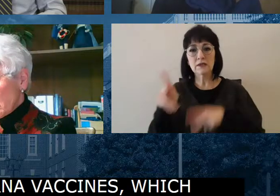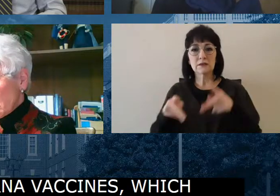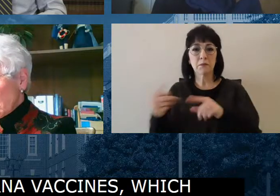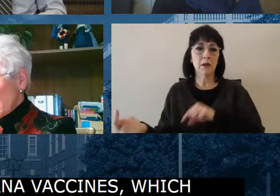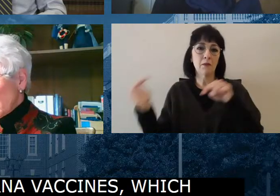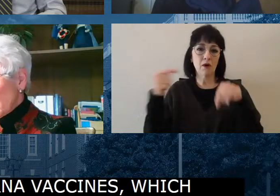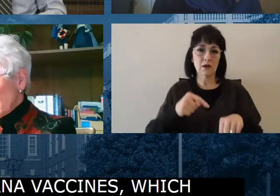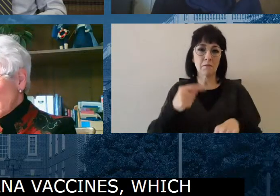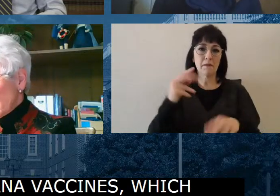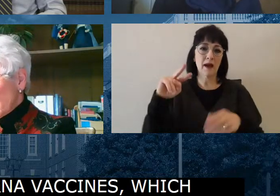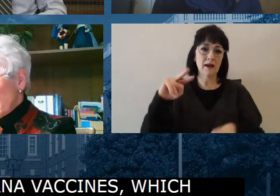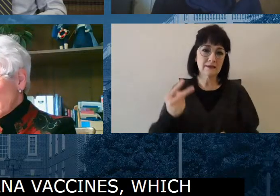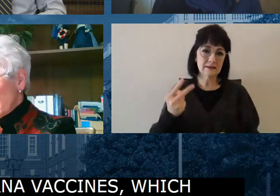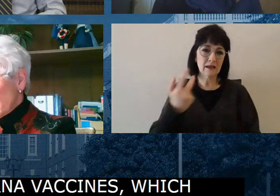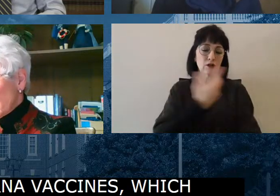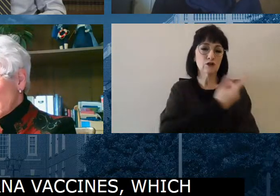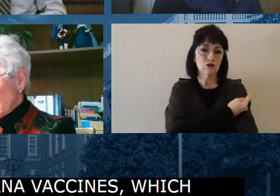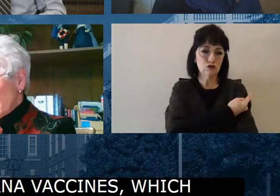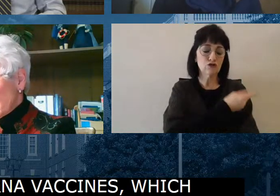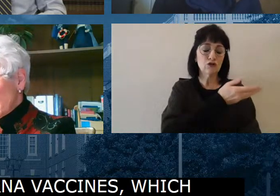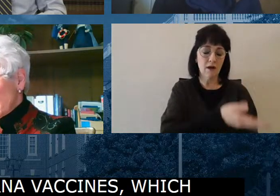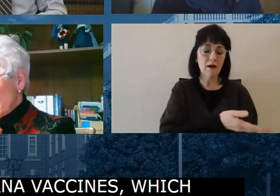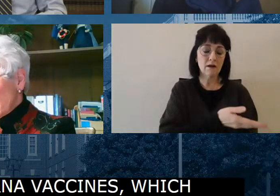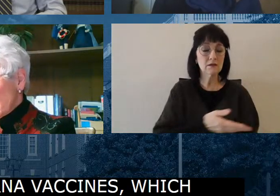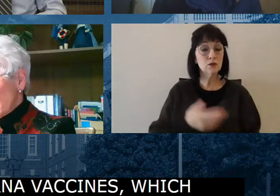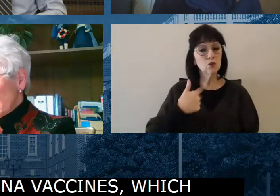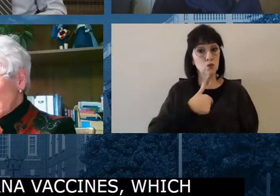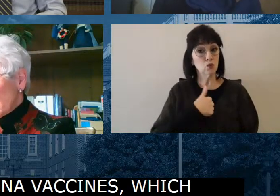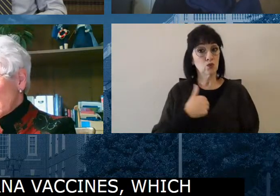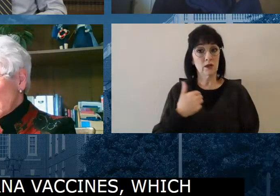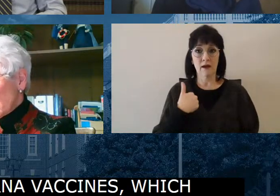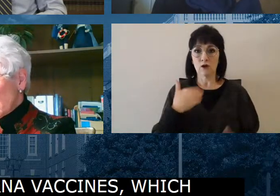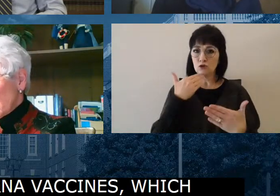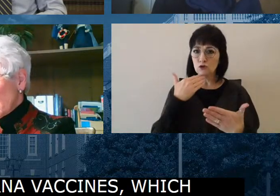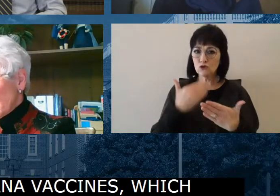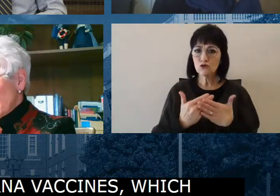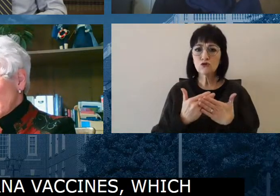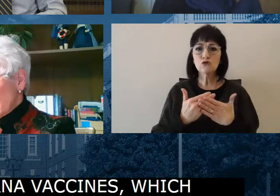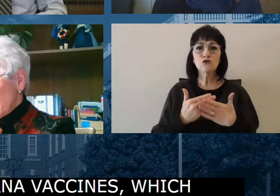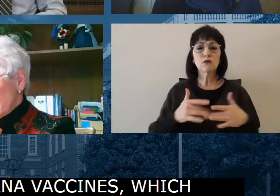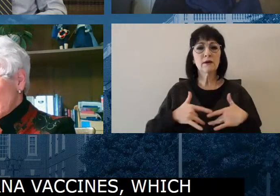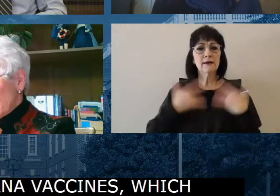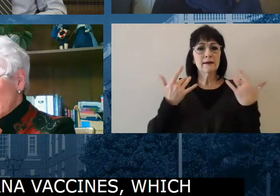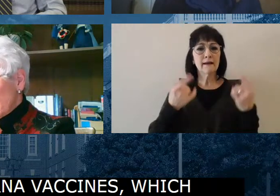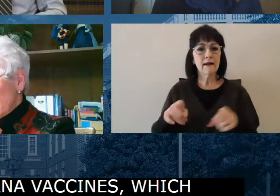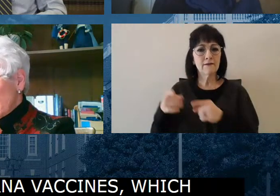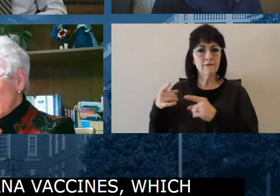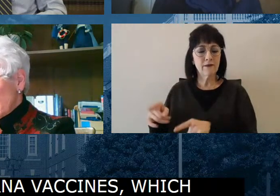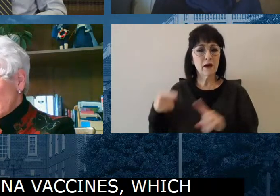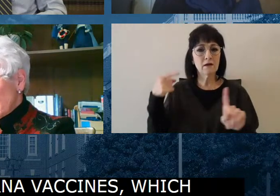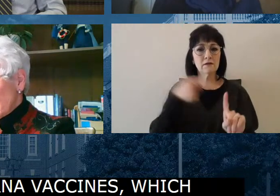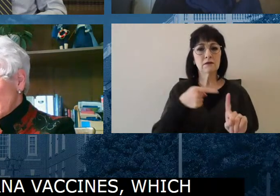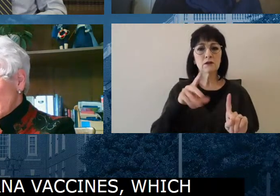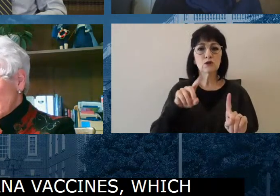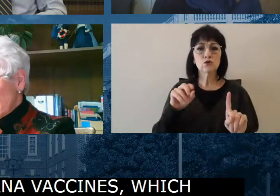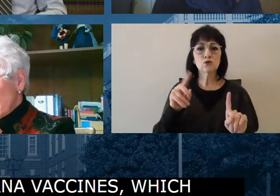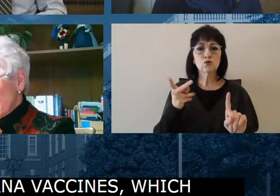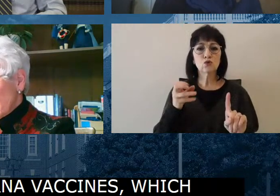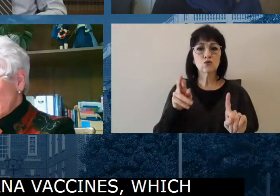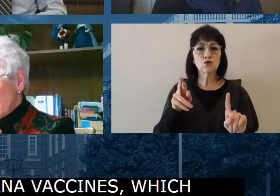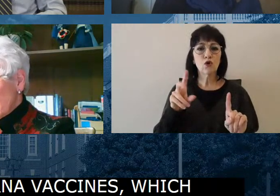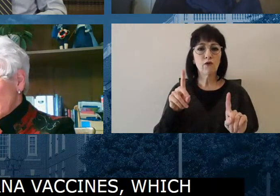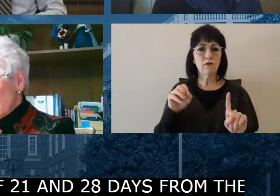strong clinic I'll talk about in a minute at Dover Downs this week, where we delivered over 10,000 second doses